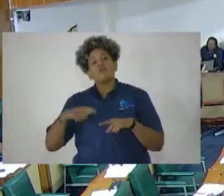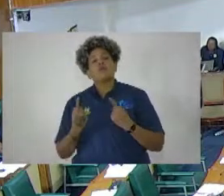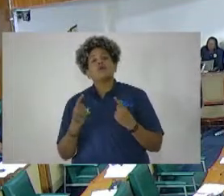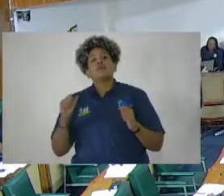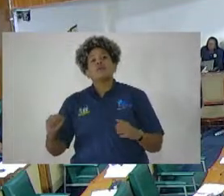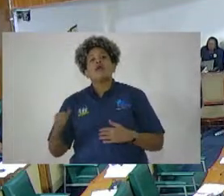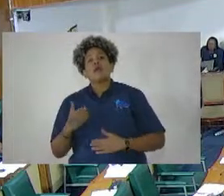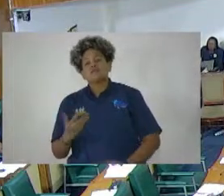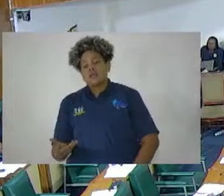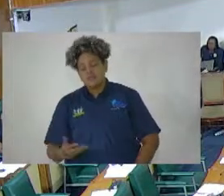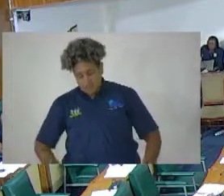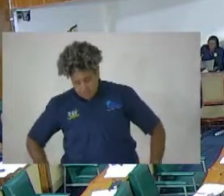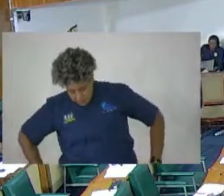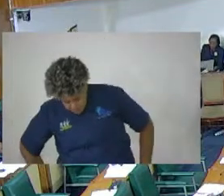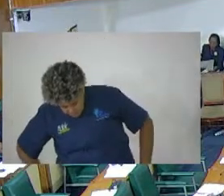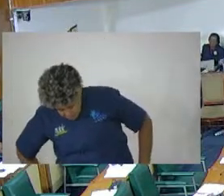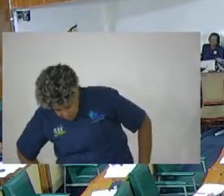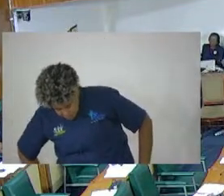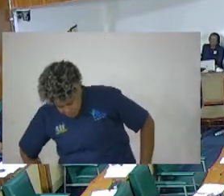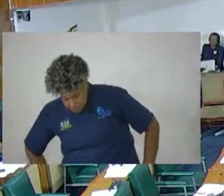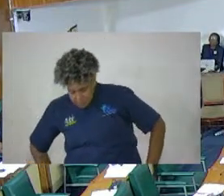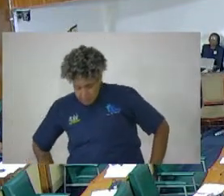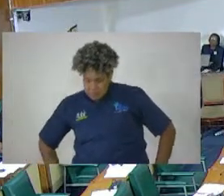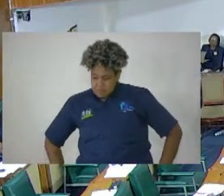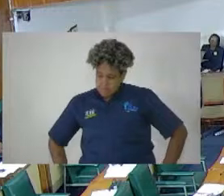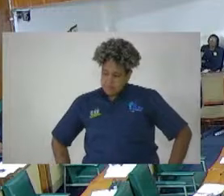Those against? The ayes have it.